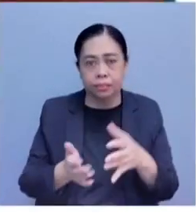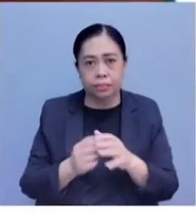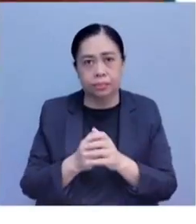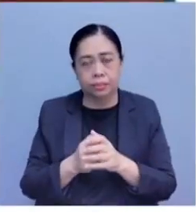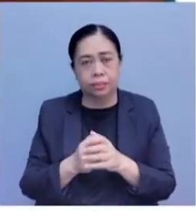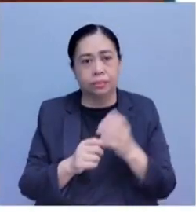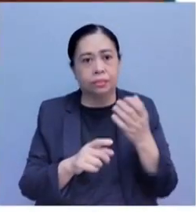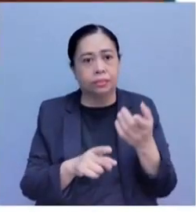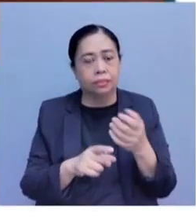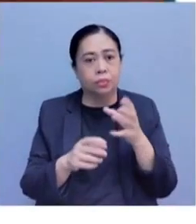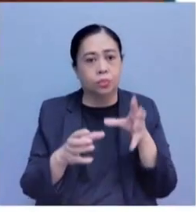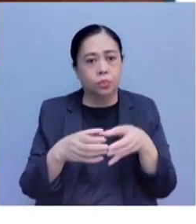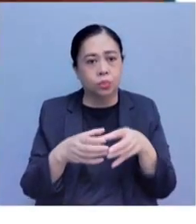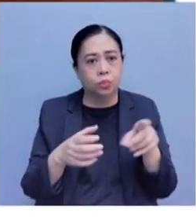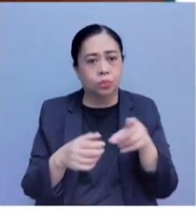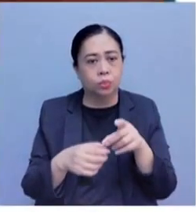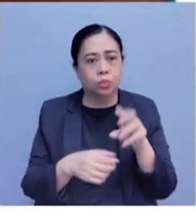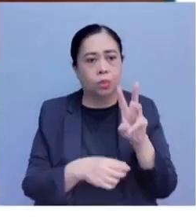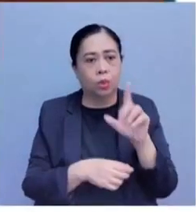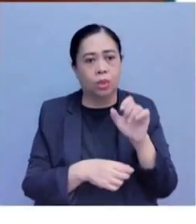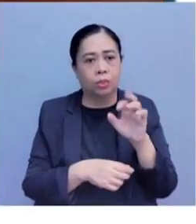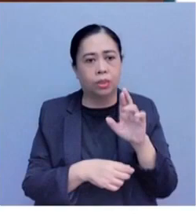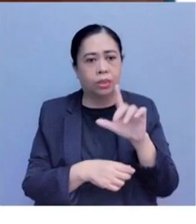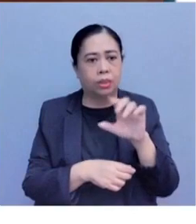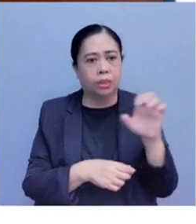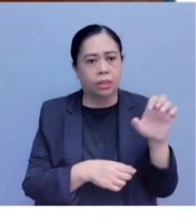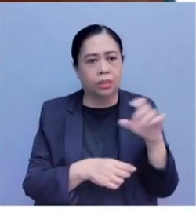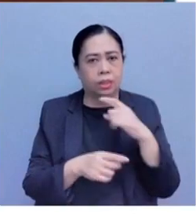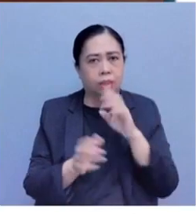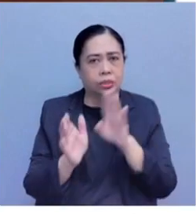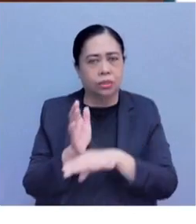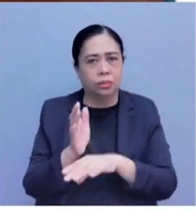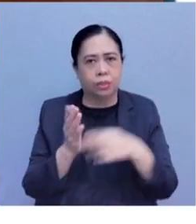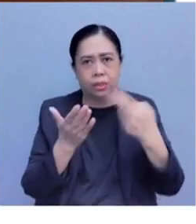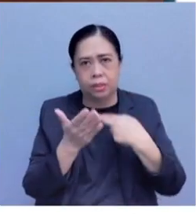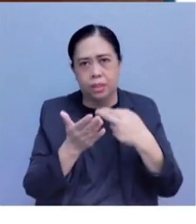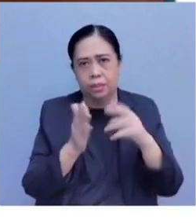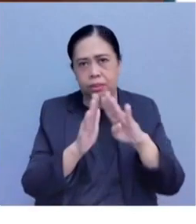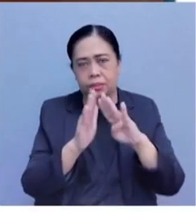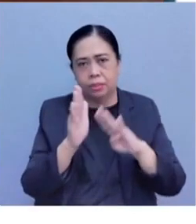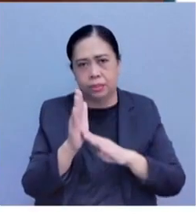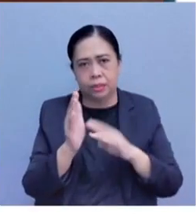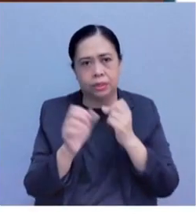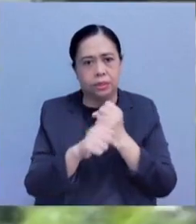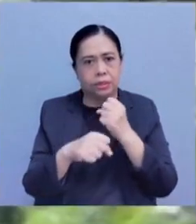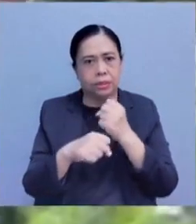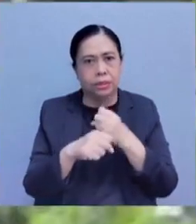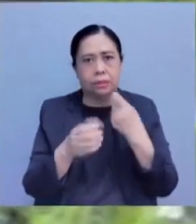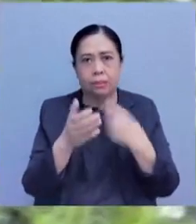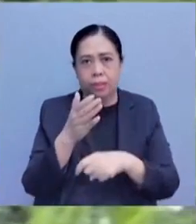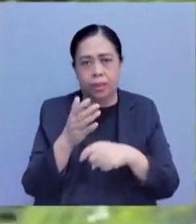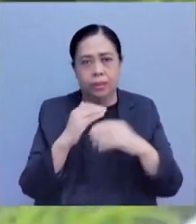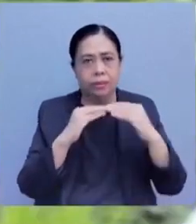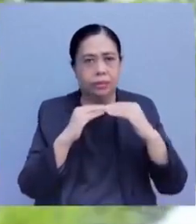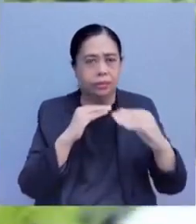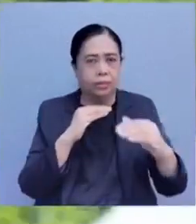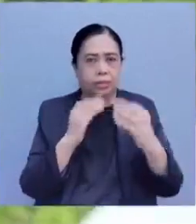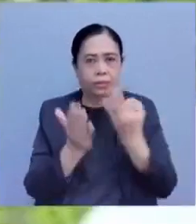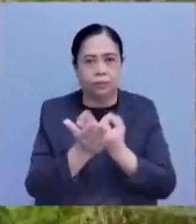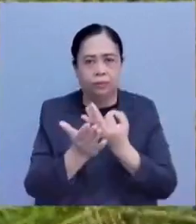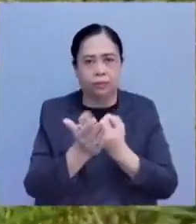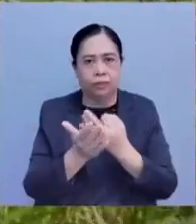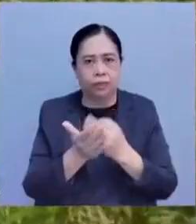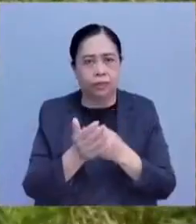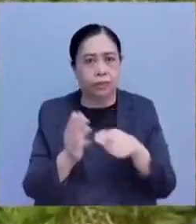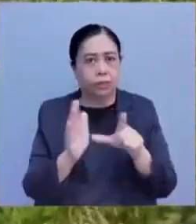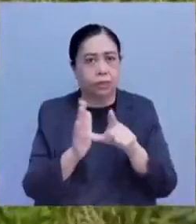List Representative Wilbert Lee filed the Cheaper Rice Bill, which also creates the Price Stabilization Fund. Under that bill,